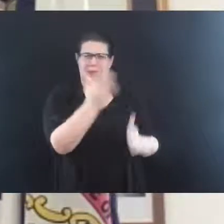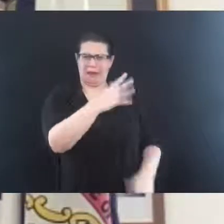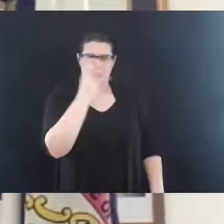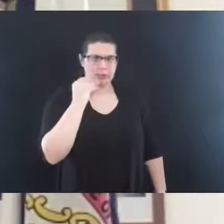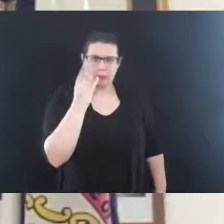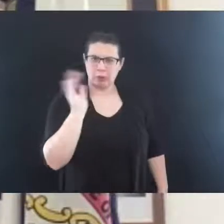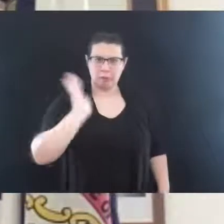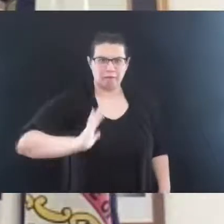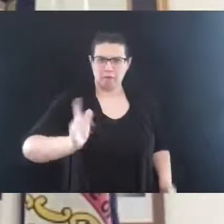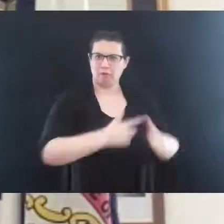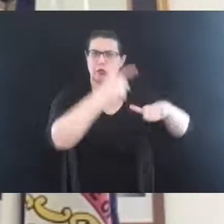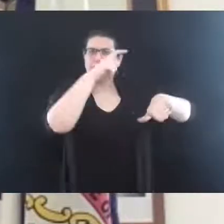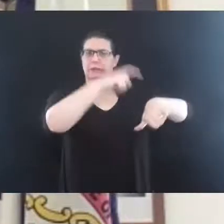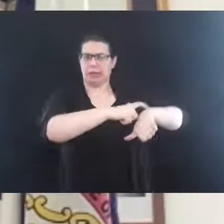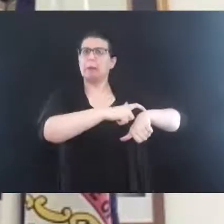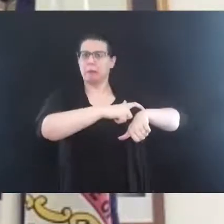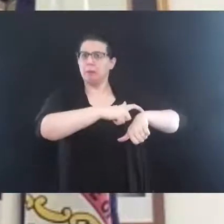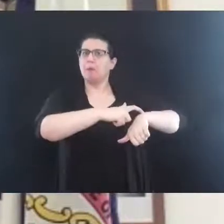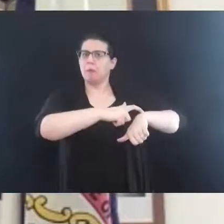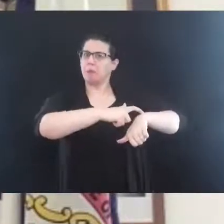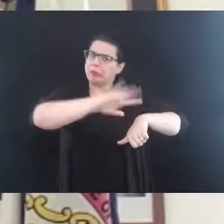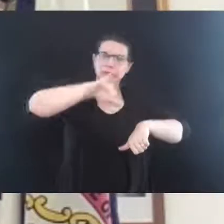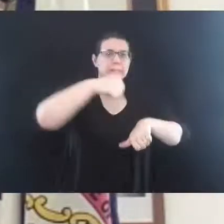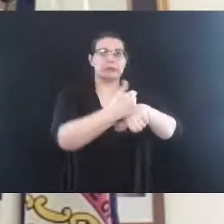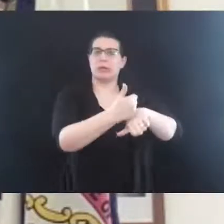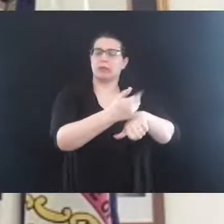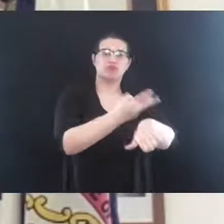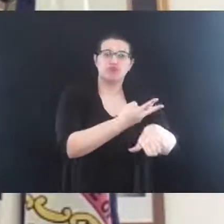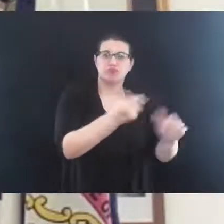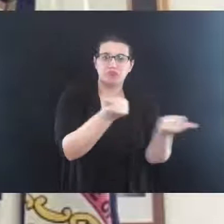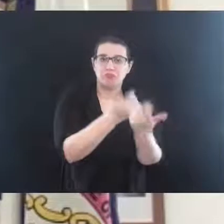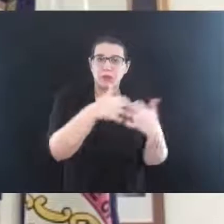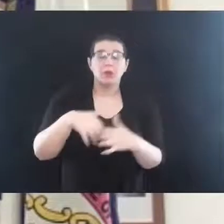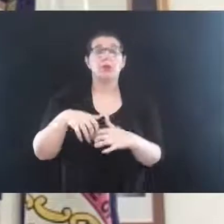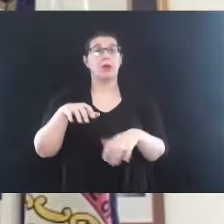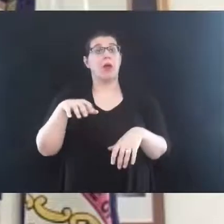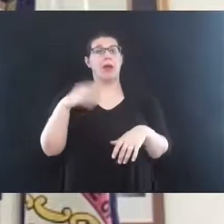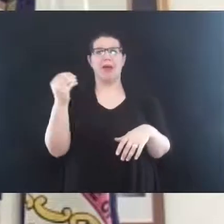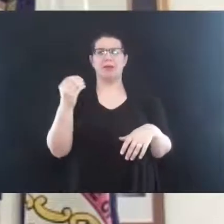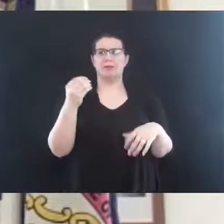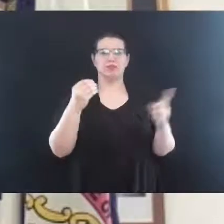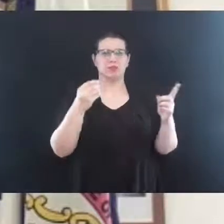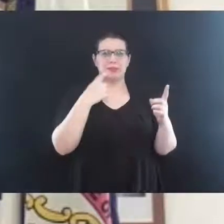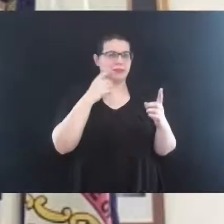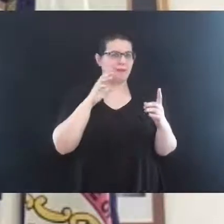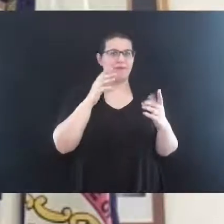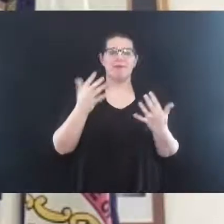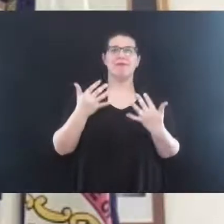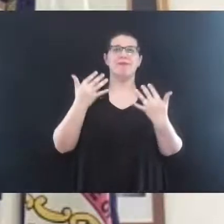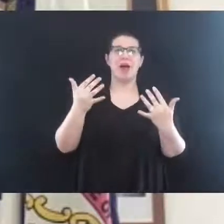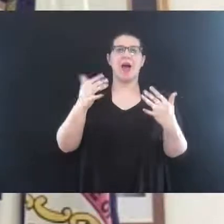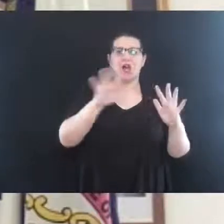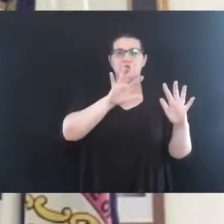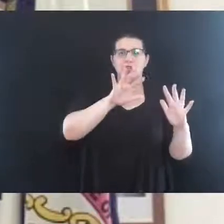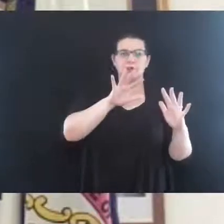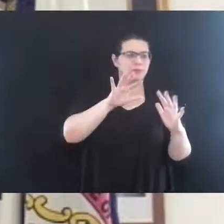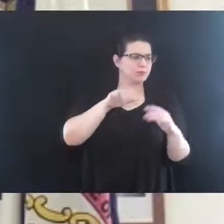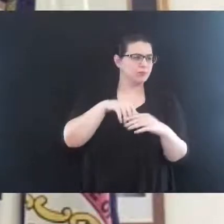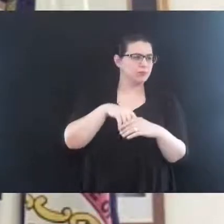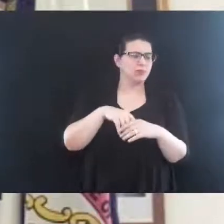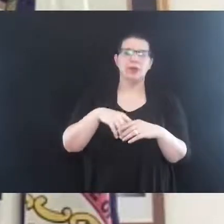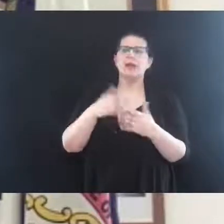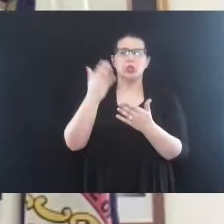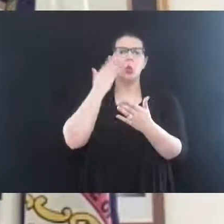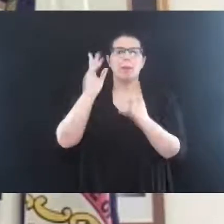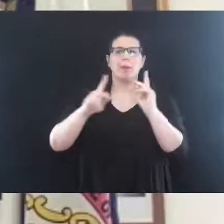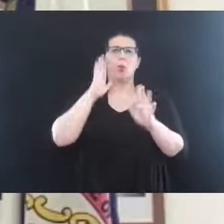life. In the fire service, we talk about a backfire. When you absolutely cannot stop a fire from overrunning you,